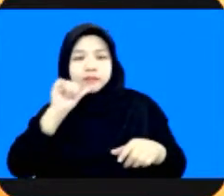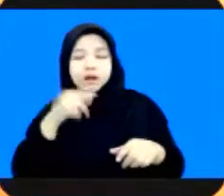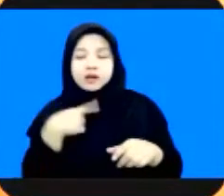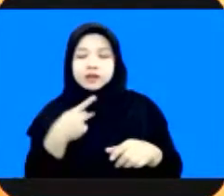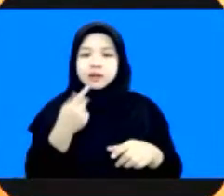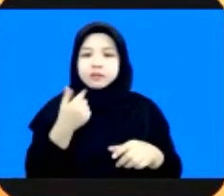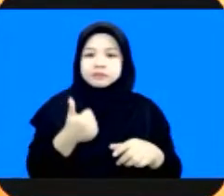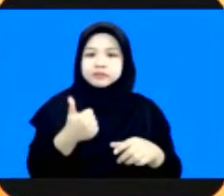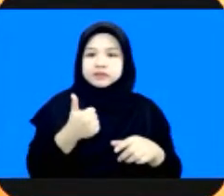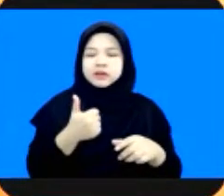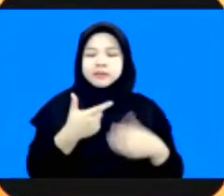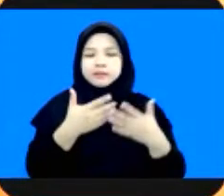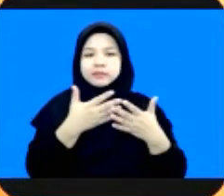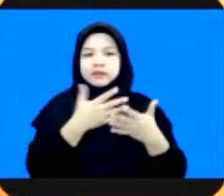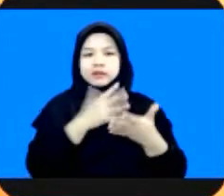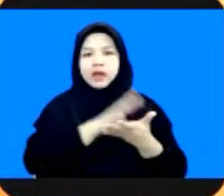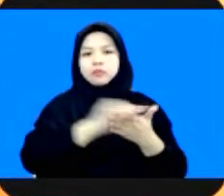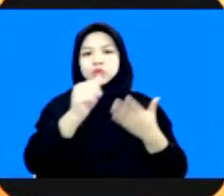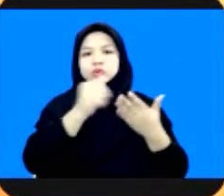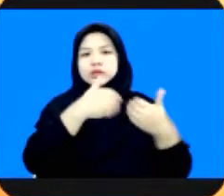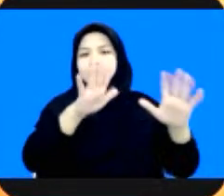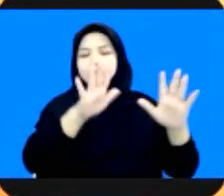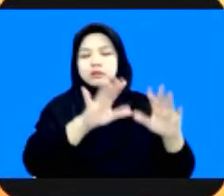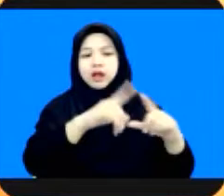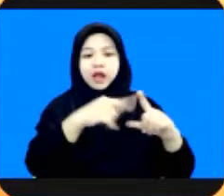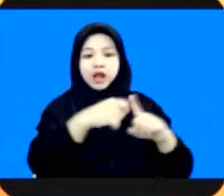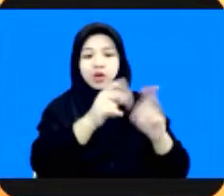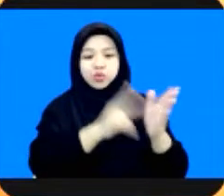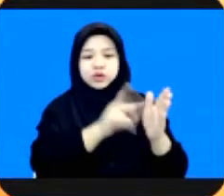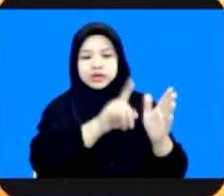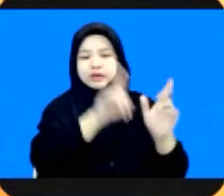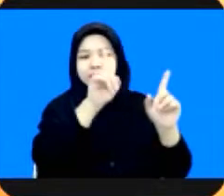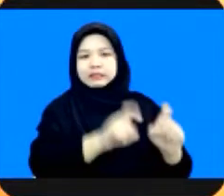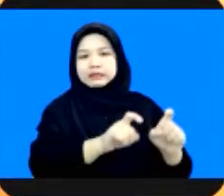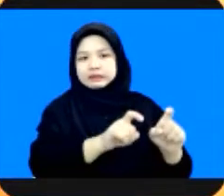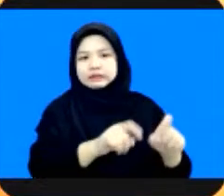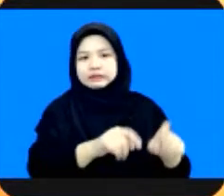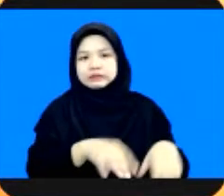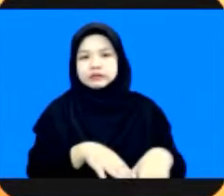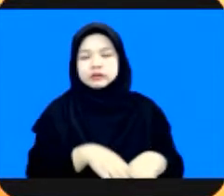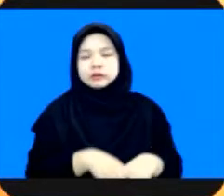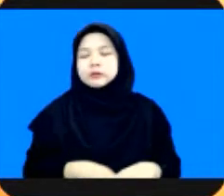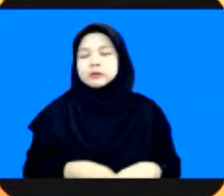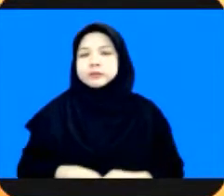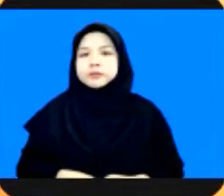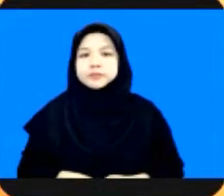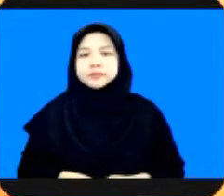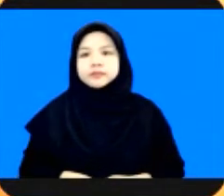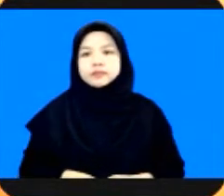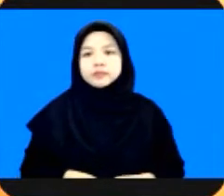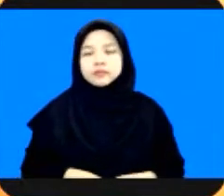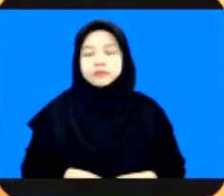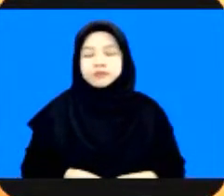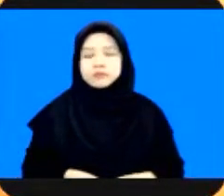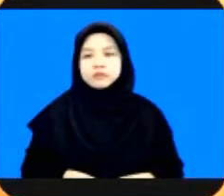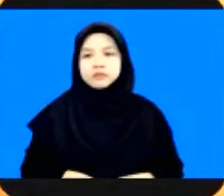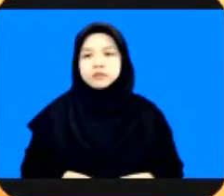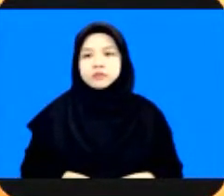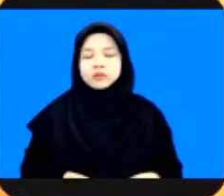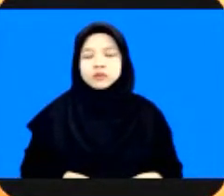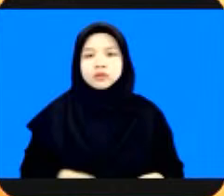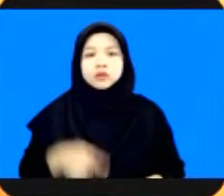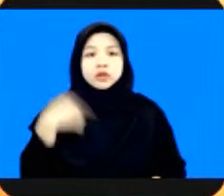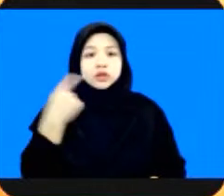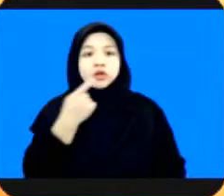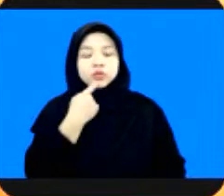think it's how we tackle political and election misinformation, again, by balancing speech and safety. Because